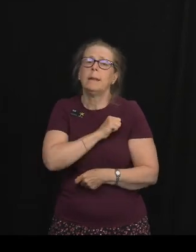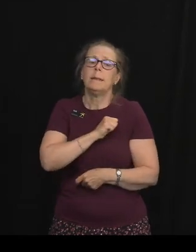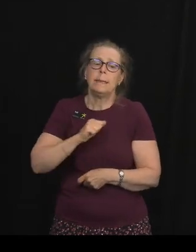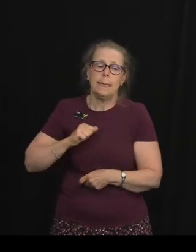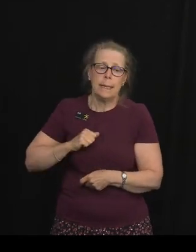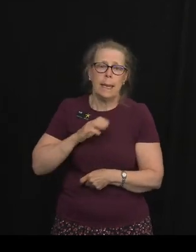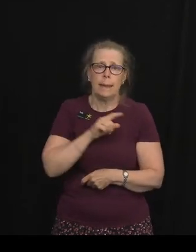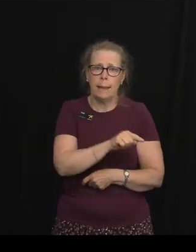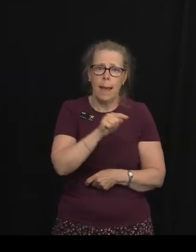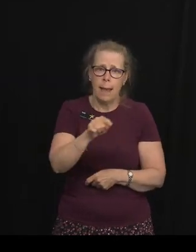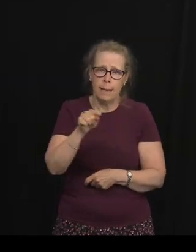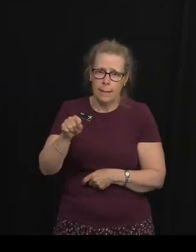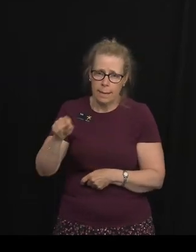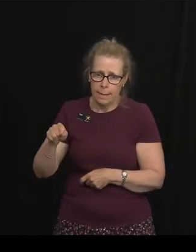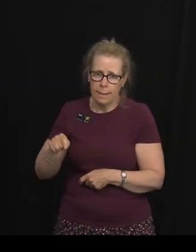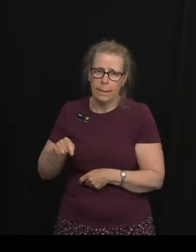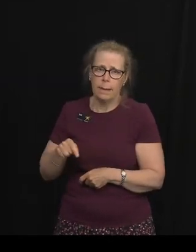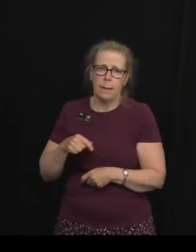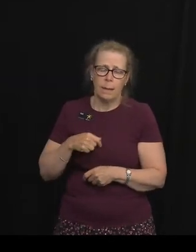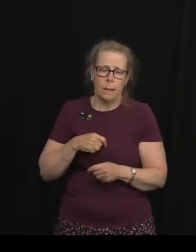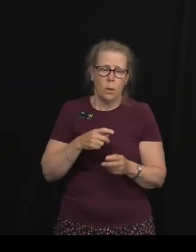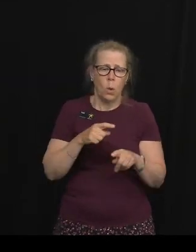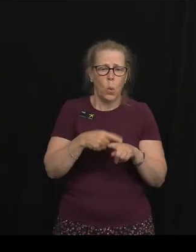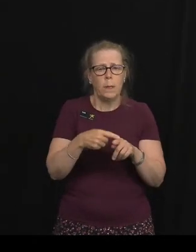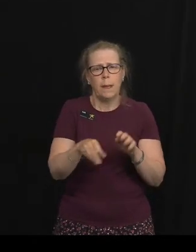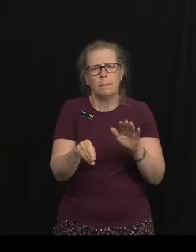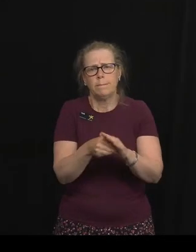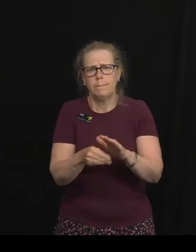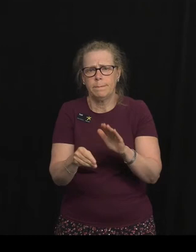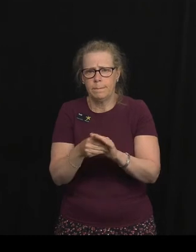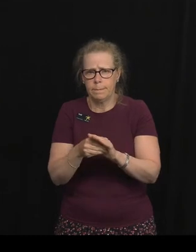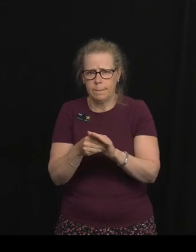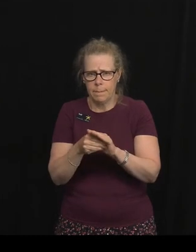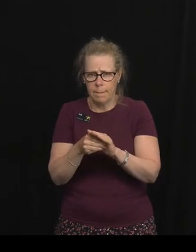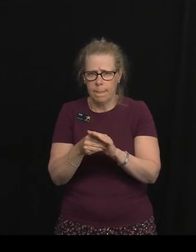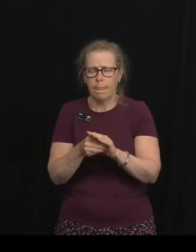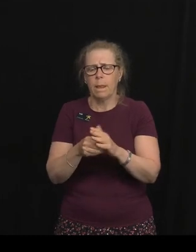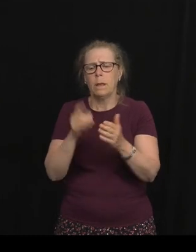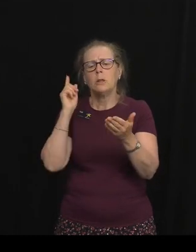shifting all available resources and funding to tackling the